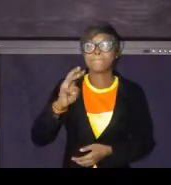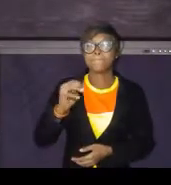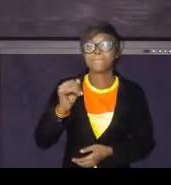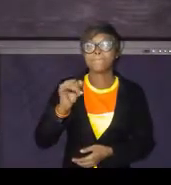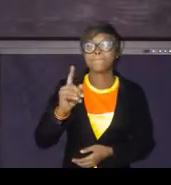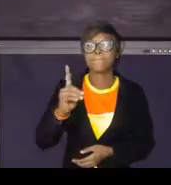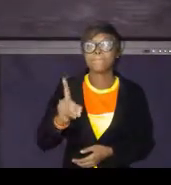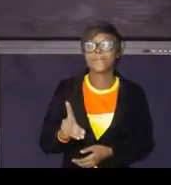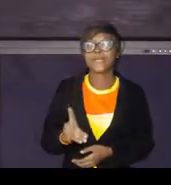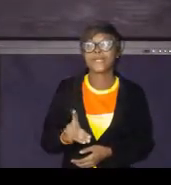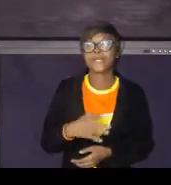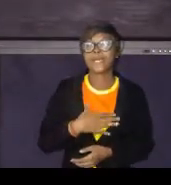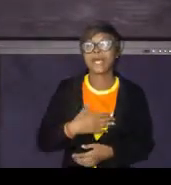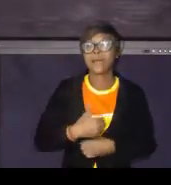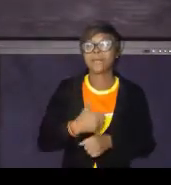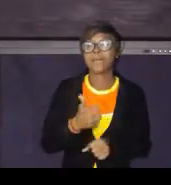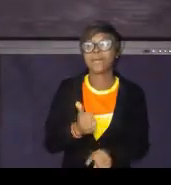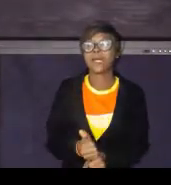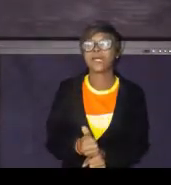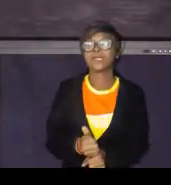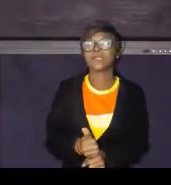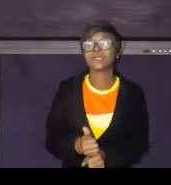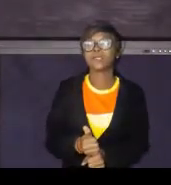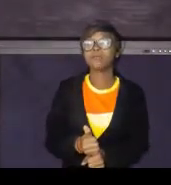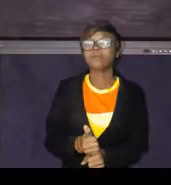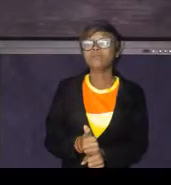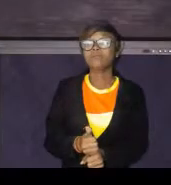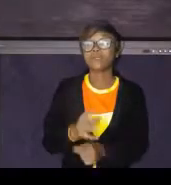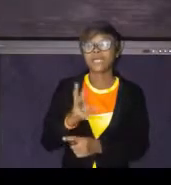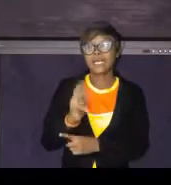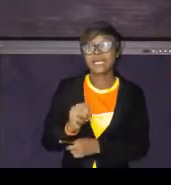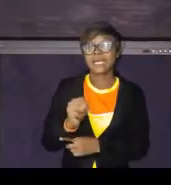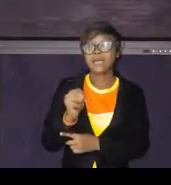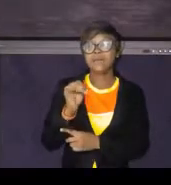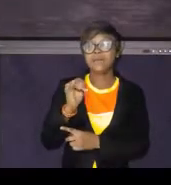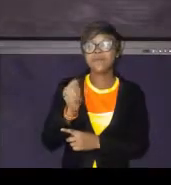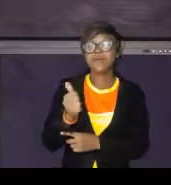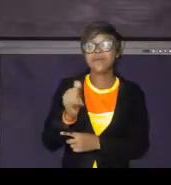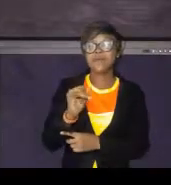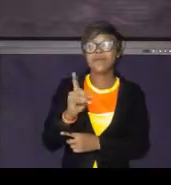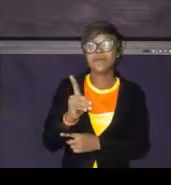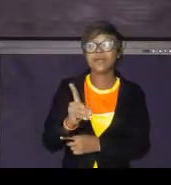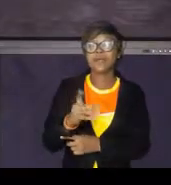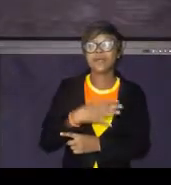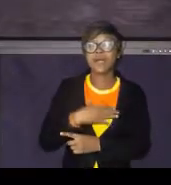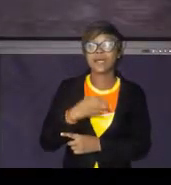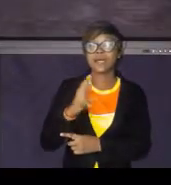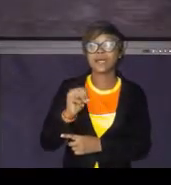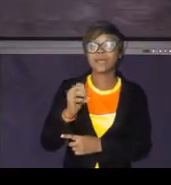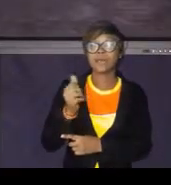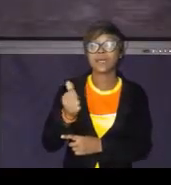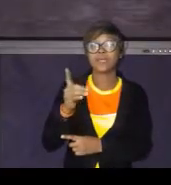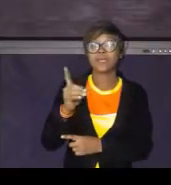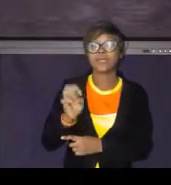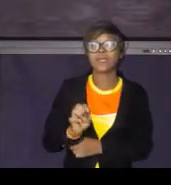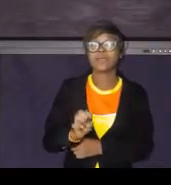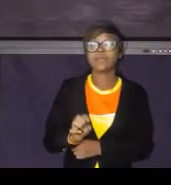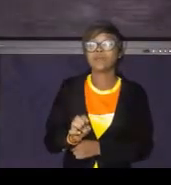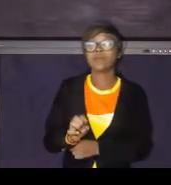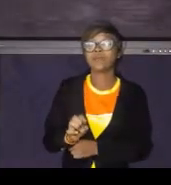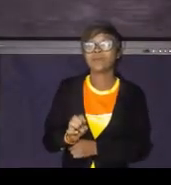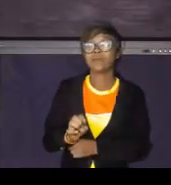Maid and maid. Maid and maid. M-A-I-D and M-A-D-E.